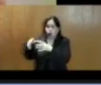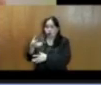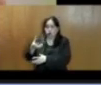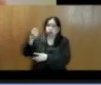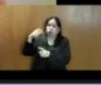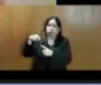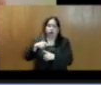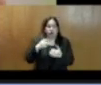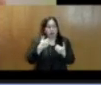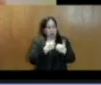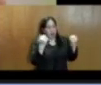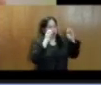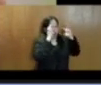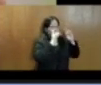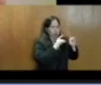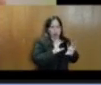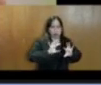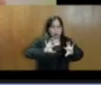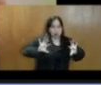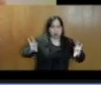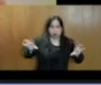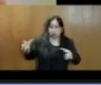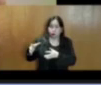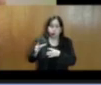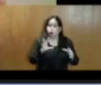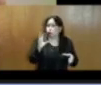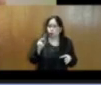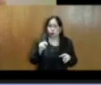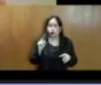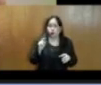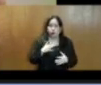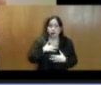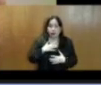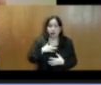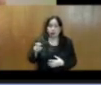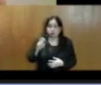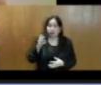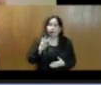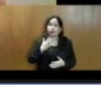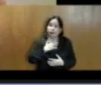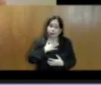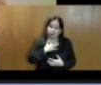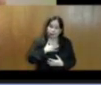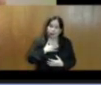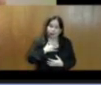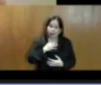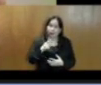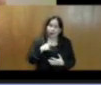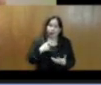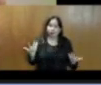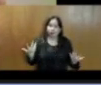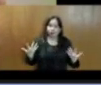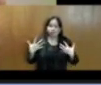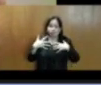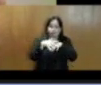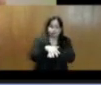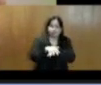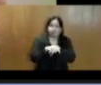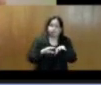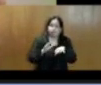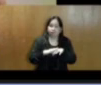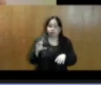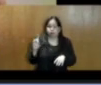our sector. And I'm very happy that tourism is very fortunate to have what we call the convergence. The